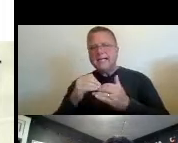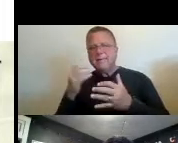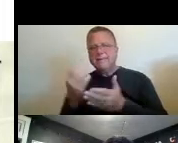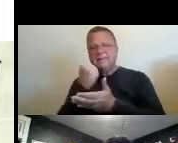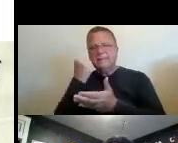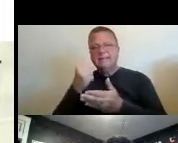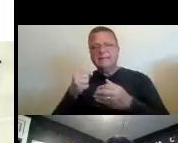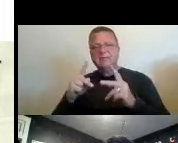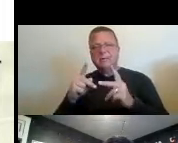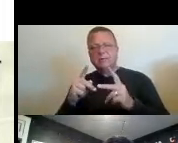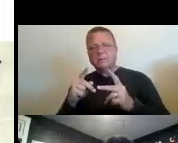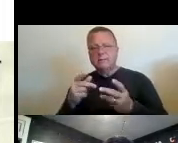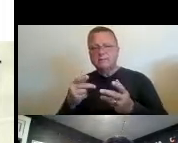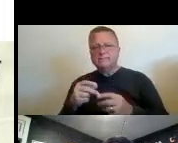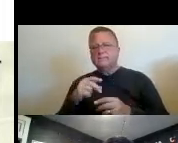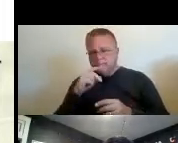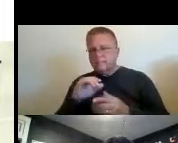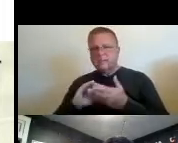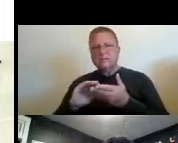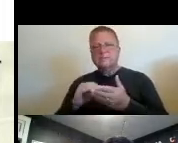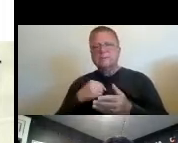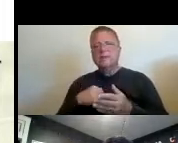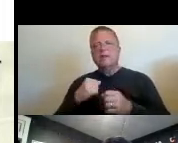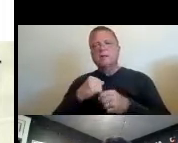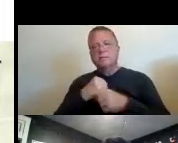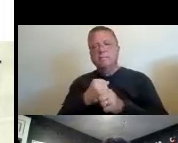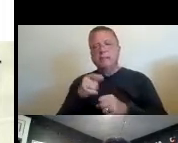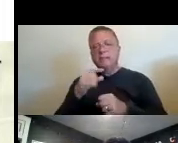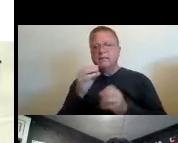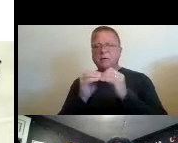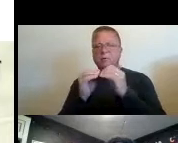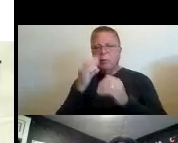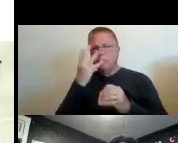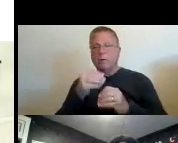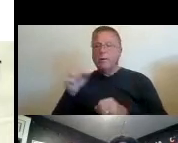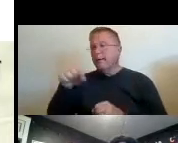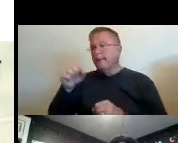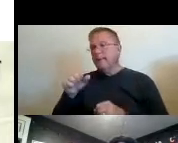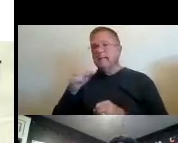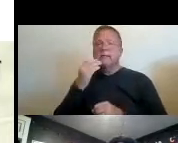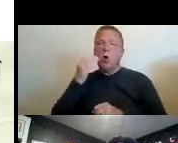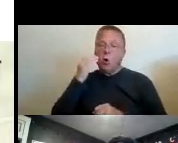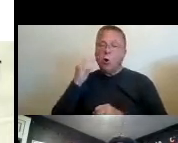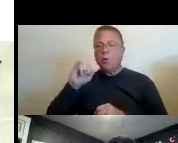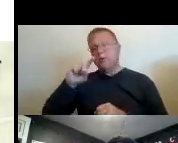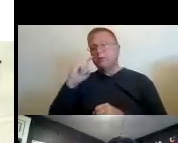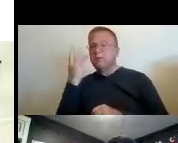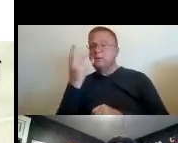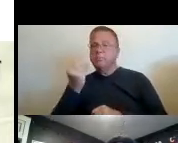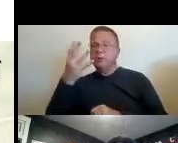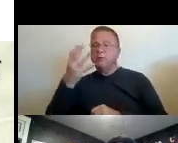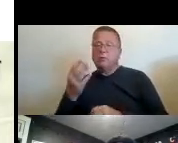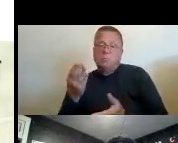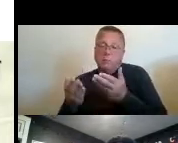opportunity, excuse me, to make the street still more beautiful? Yeah, your homes and yards are gorgeous. The street, there might be some opportunities